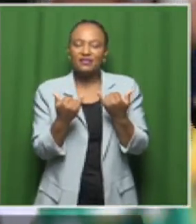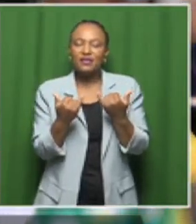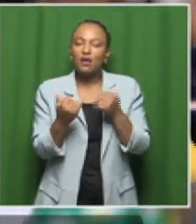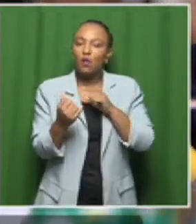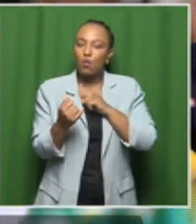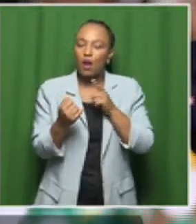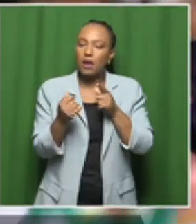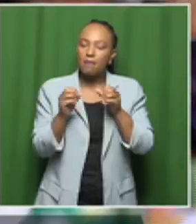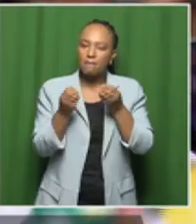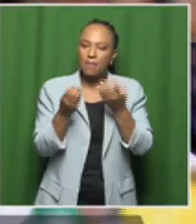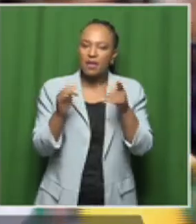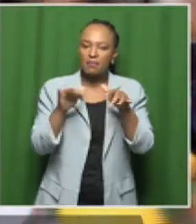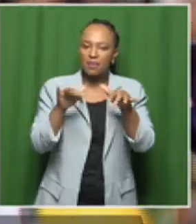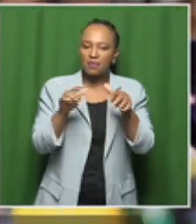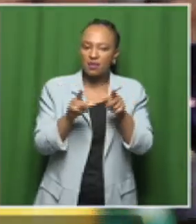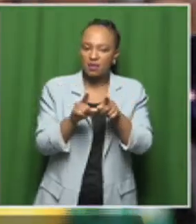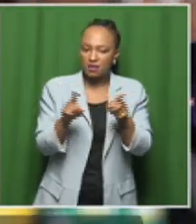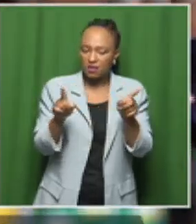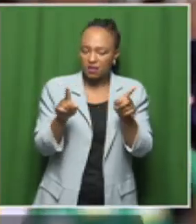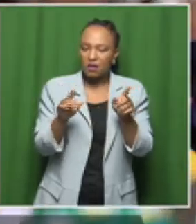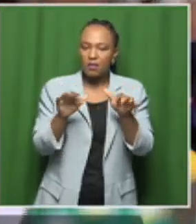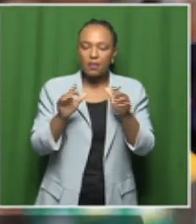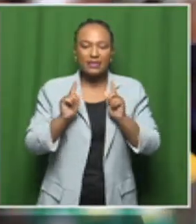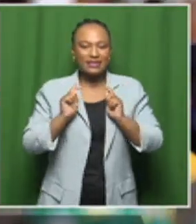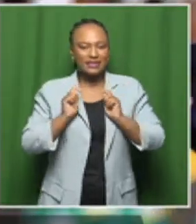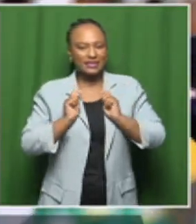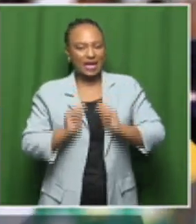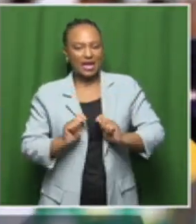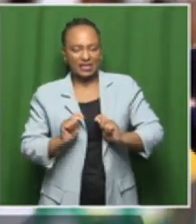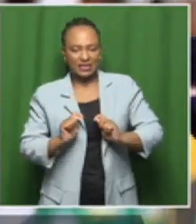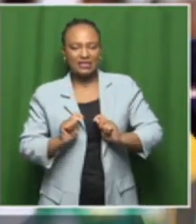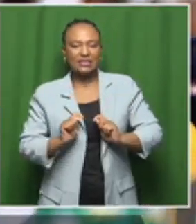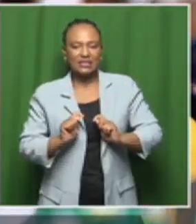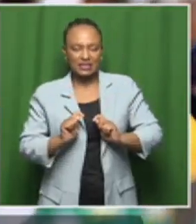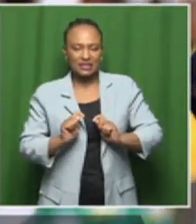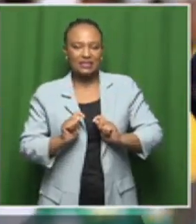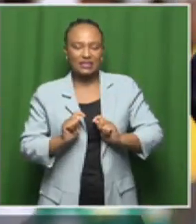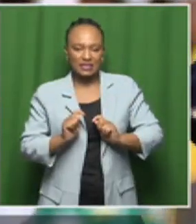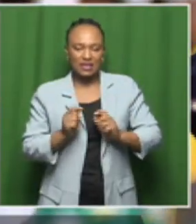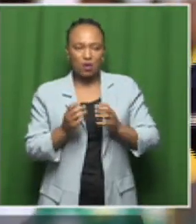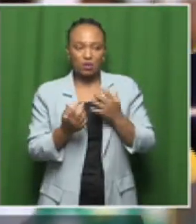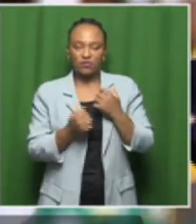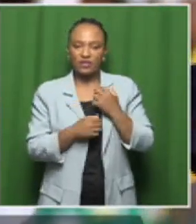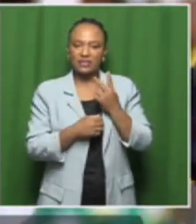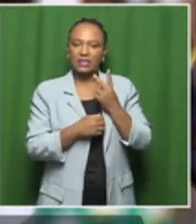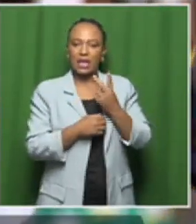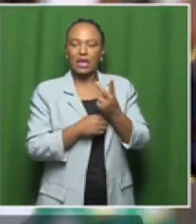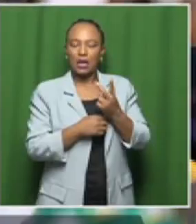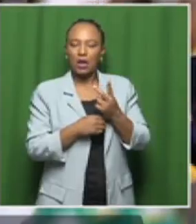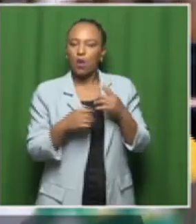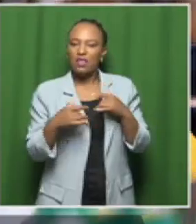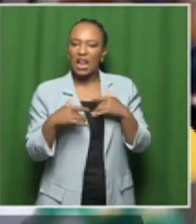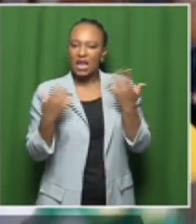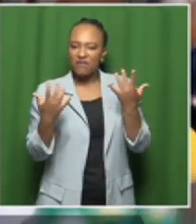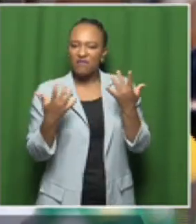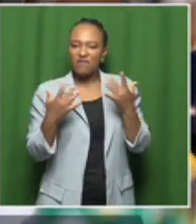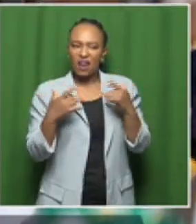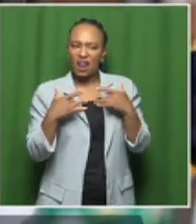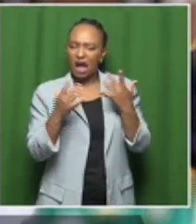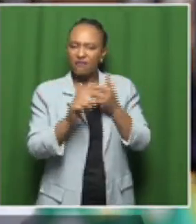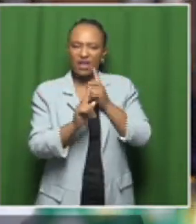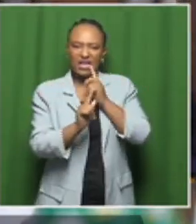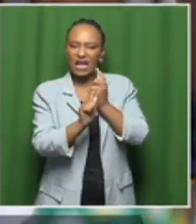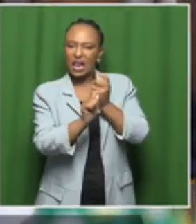mainly because people were tired of the disparities that we see and the fact that they live in squalor. And they